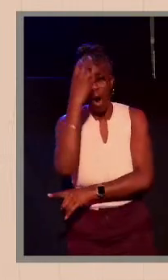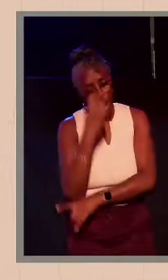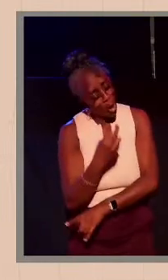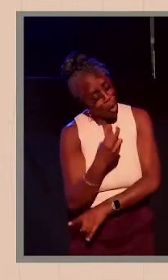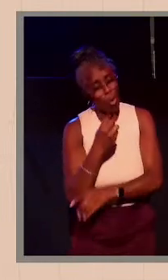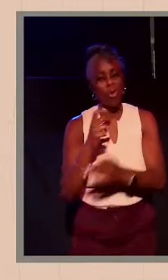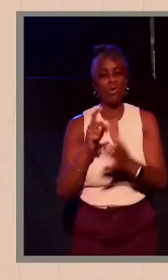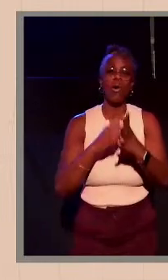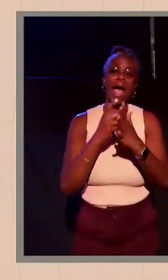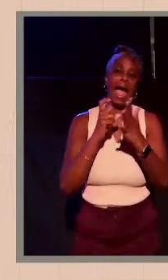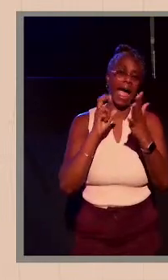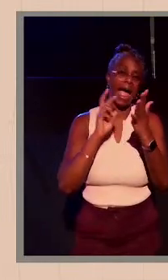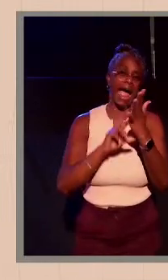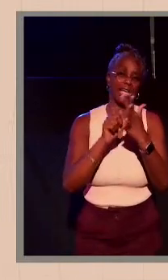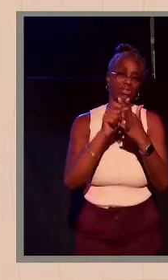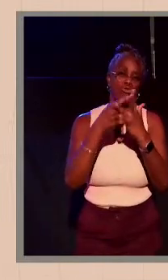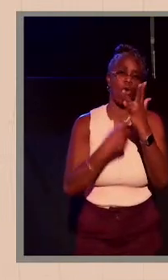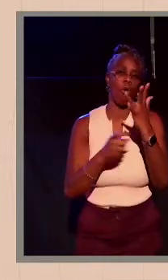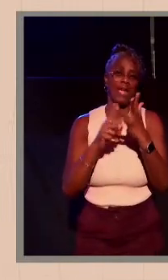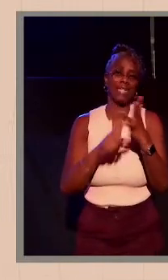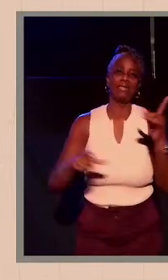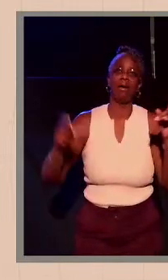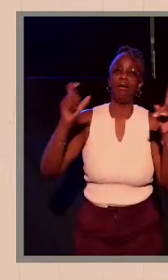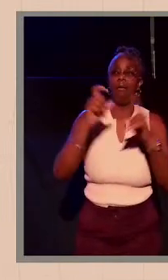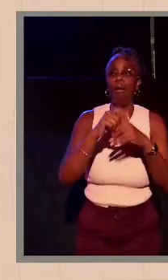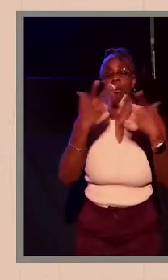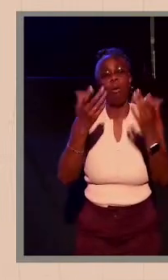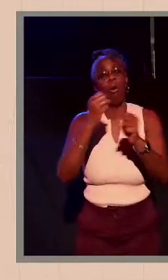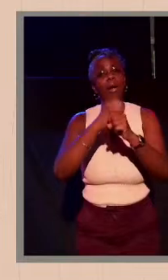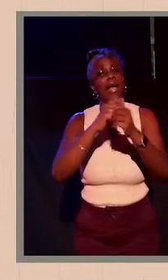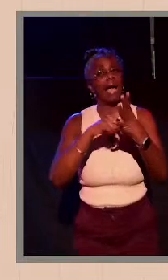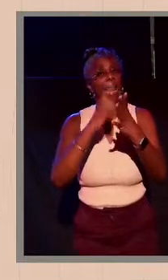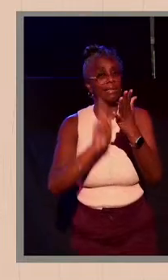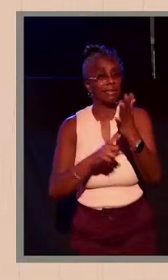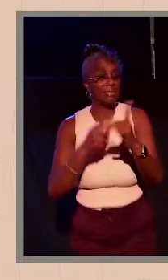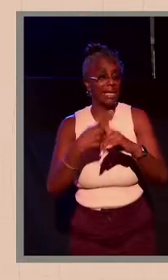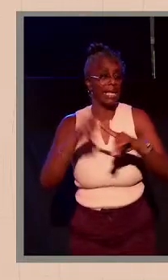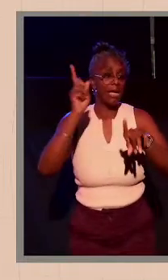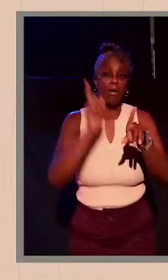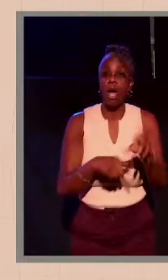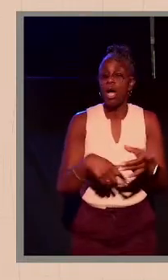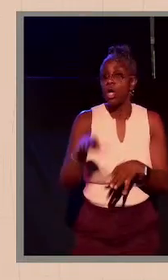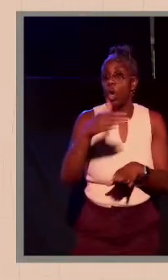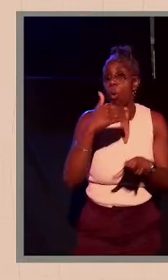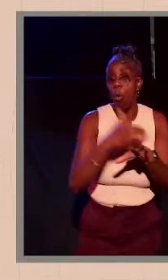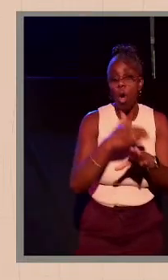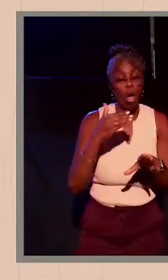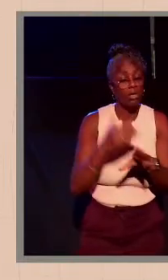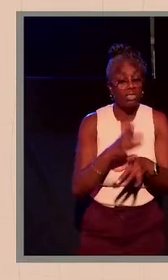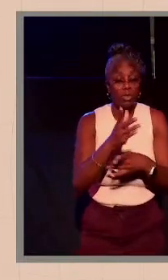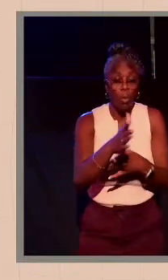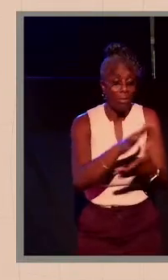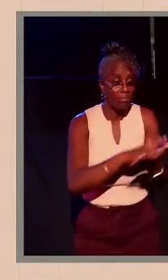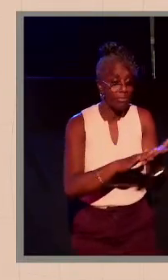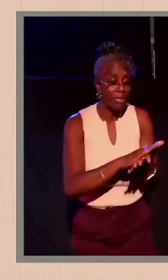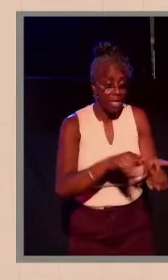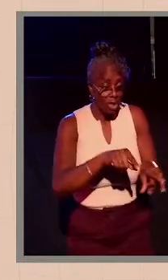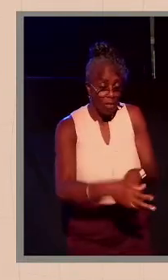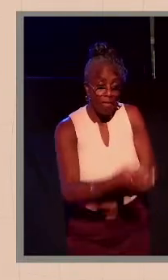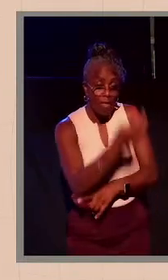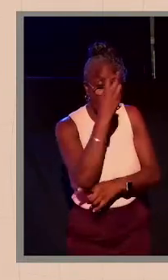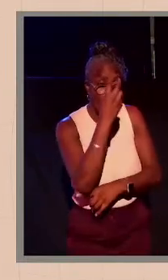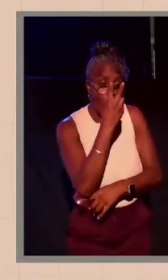Android Galaxy 5, those will work fine with this. So you can use those old phones, strap them to